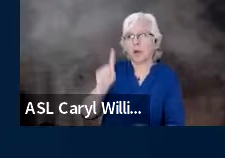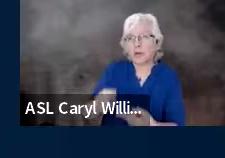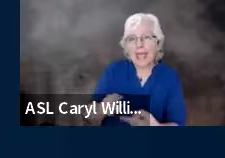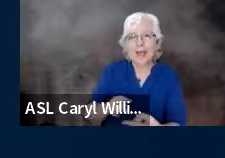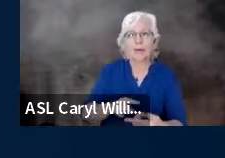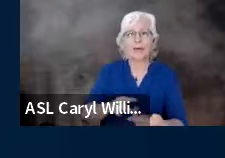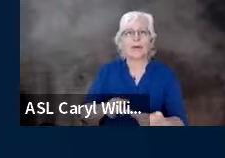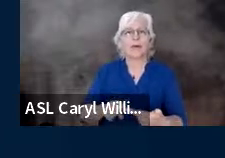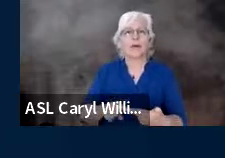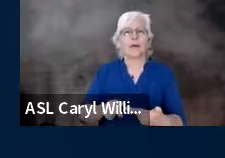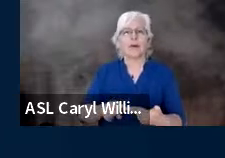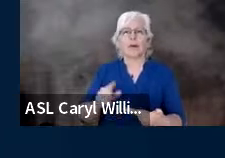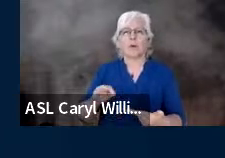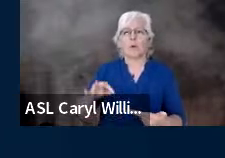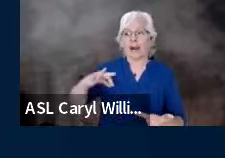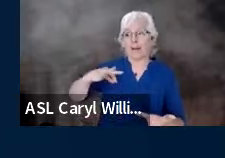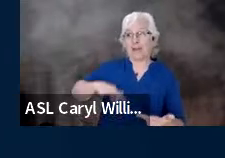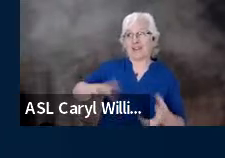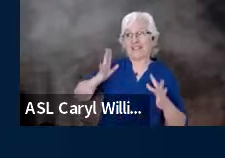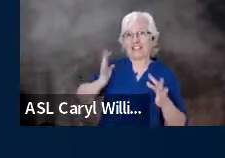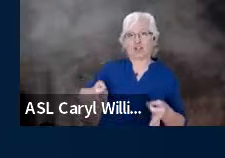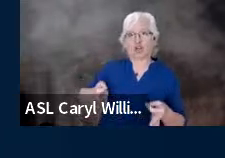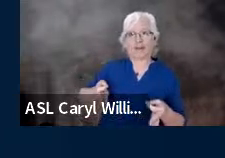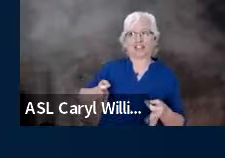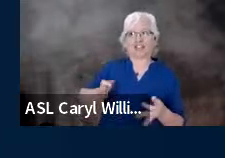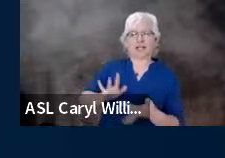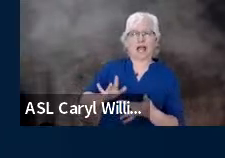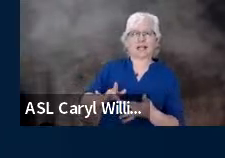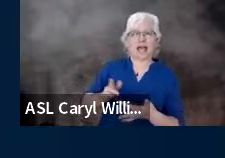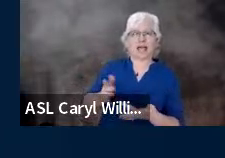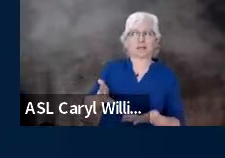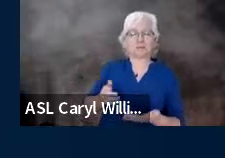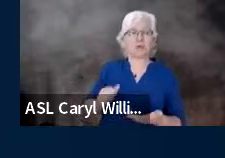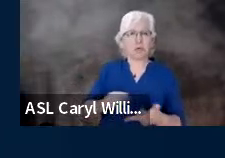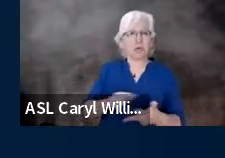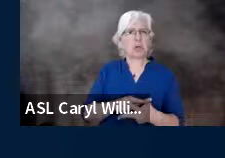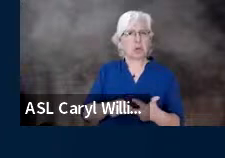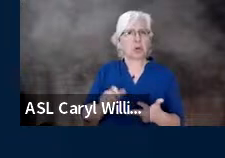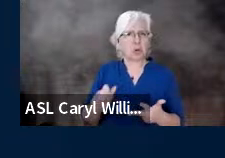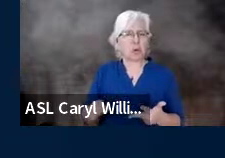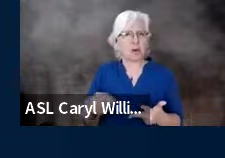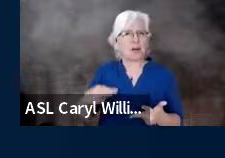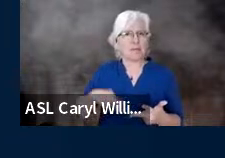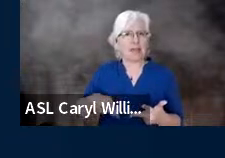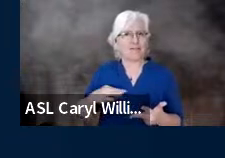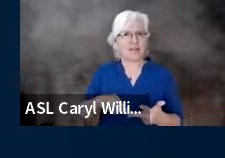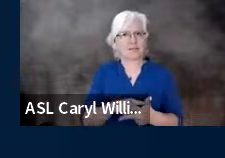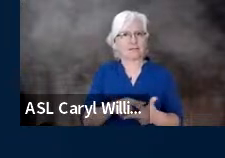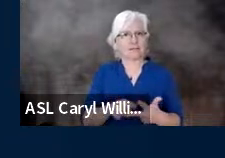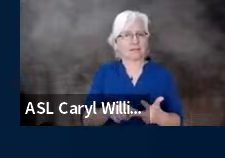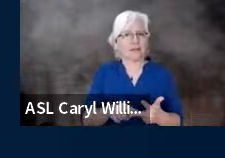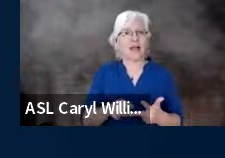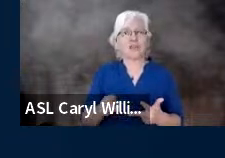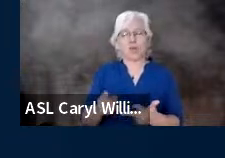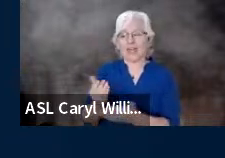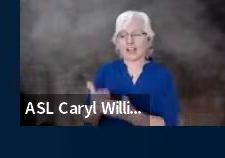mentioned, in the benefits determination context. And I think those same justifications apply to